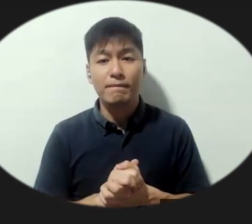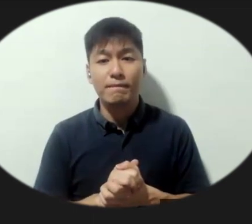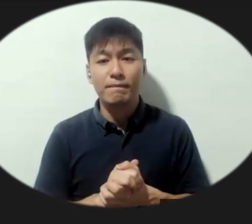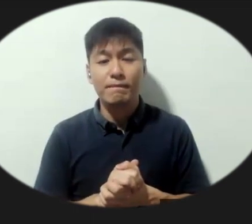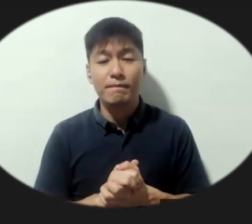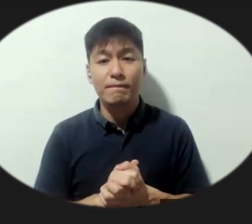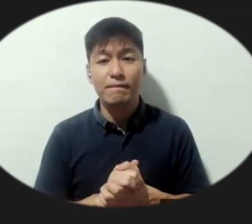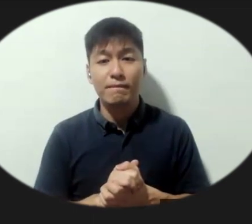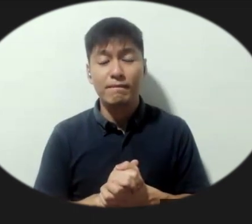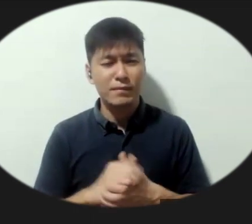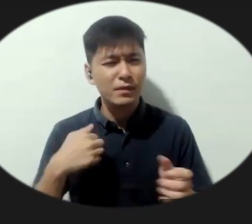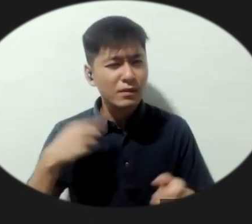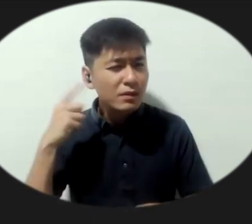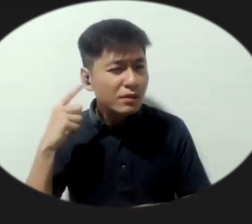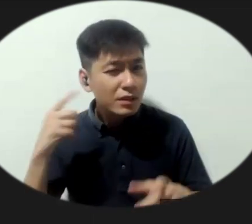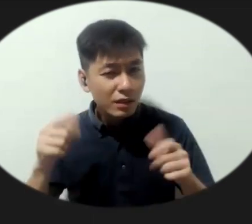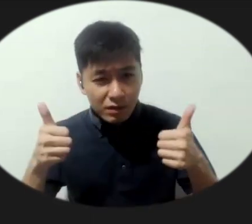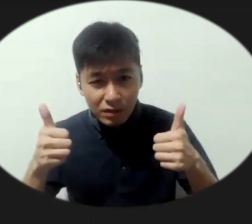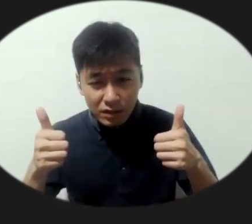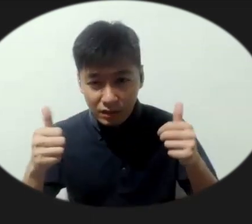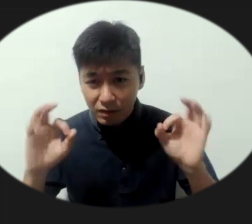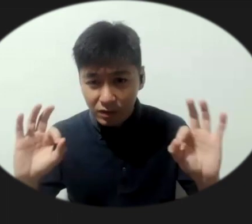Sorry, can you hear me clearly?